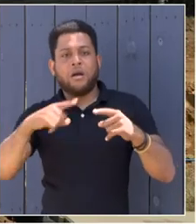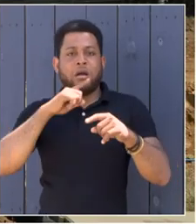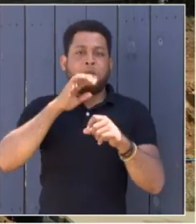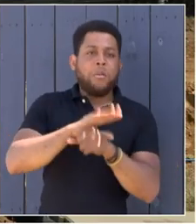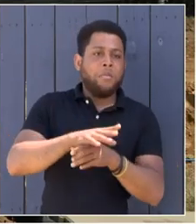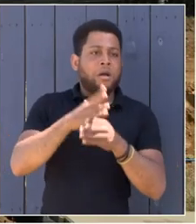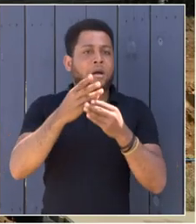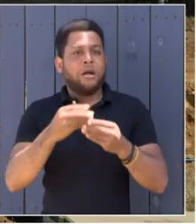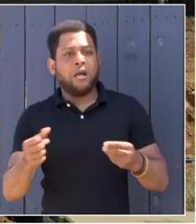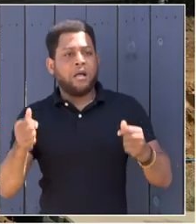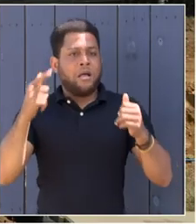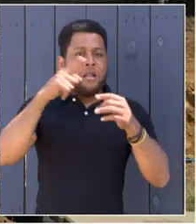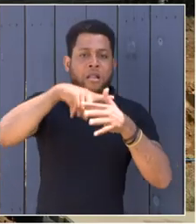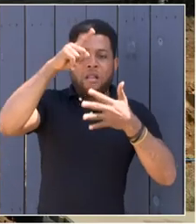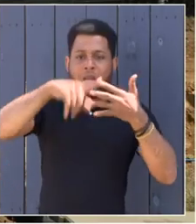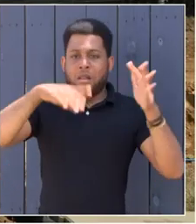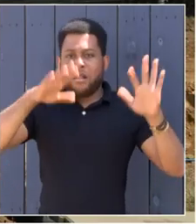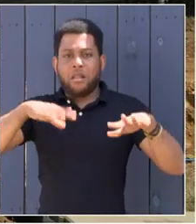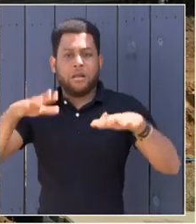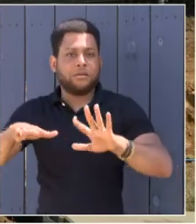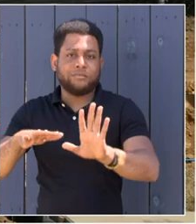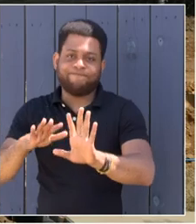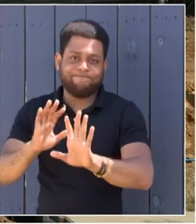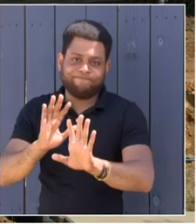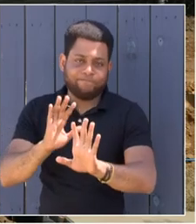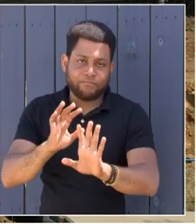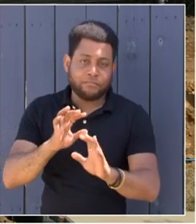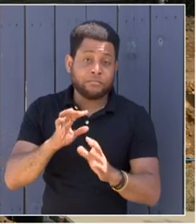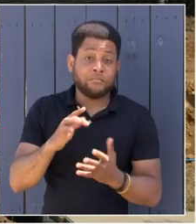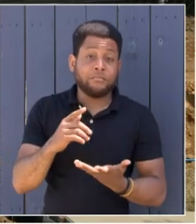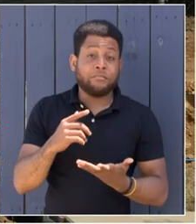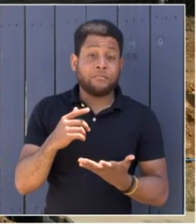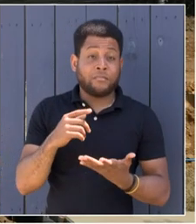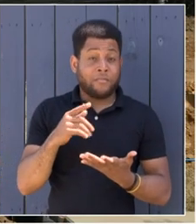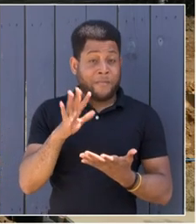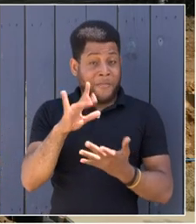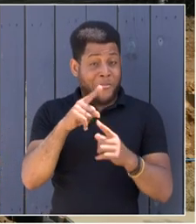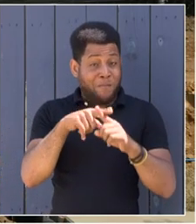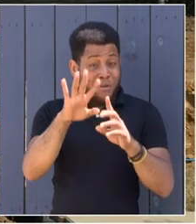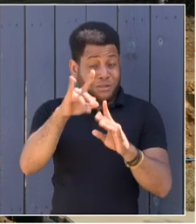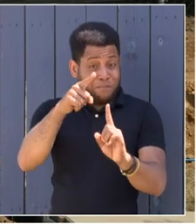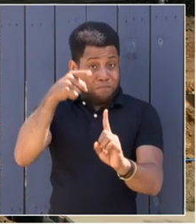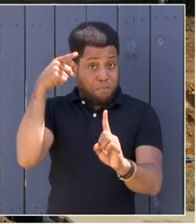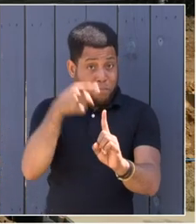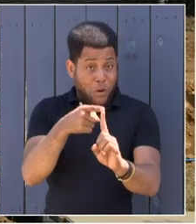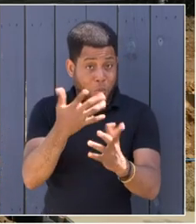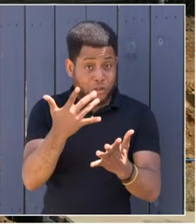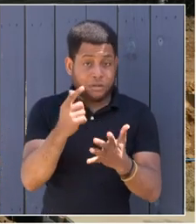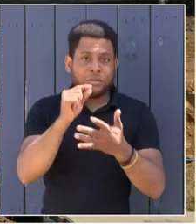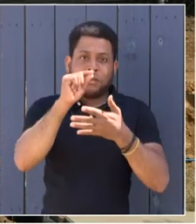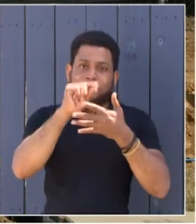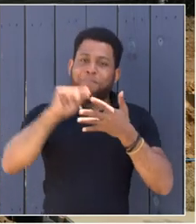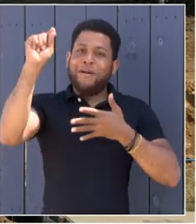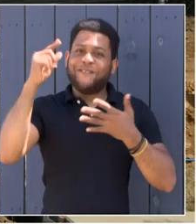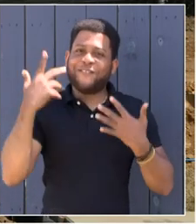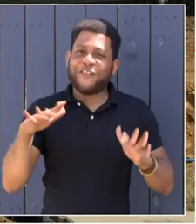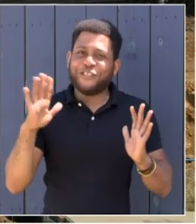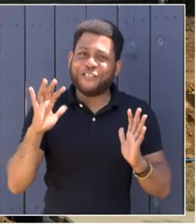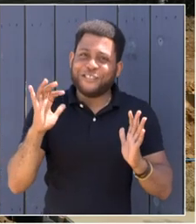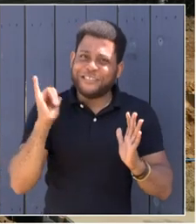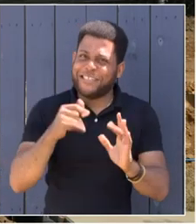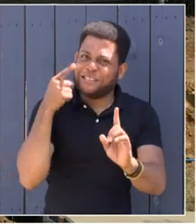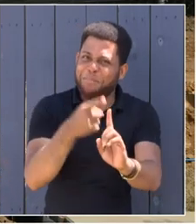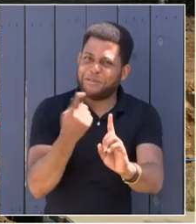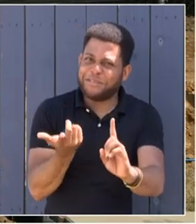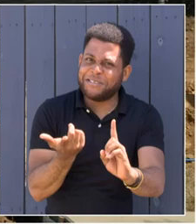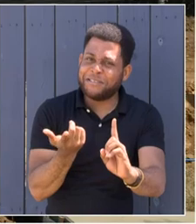far too long. But today we'll focus on completing this third phase, and which I